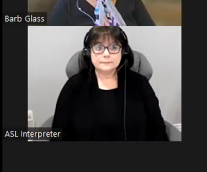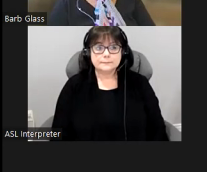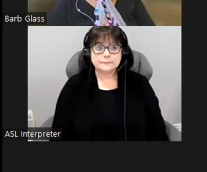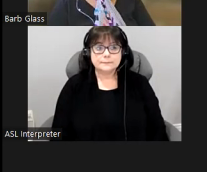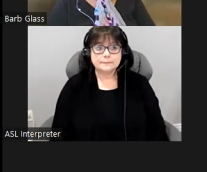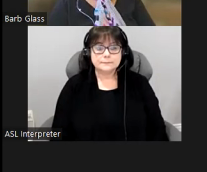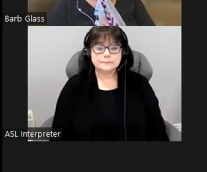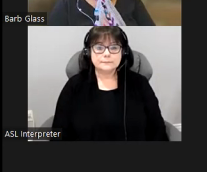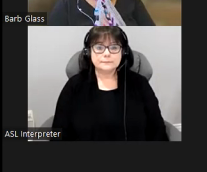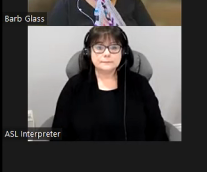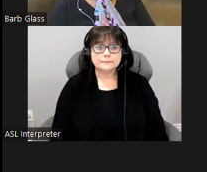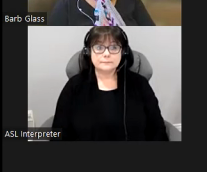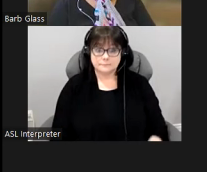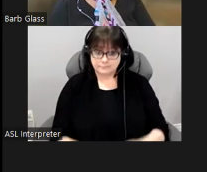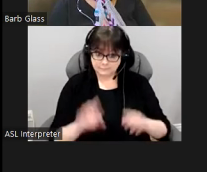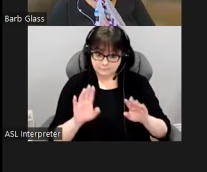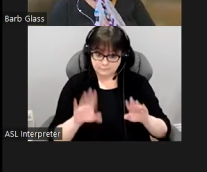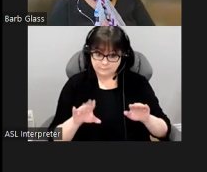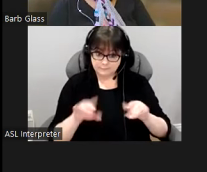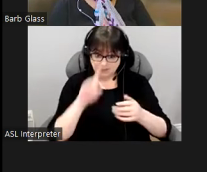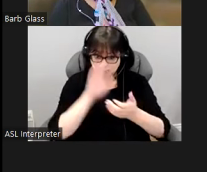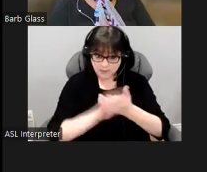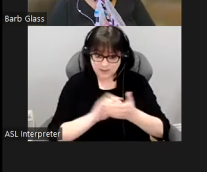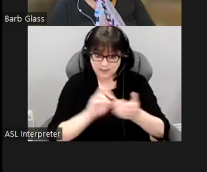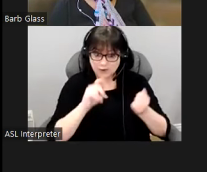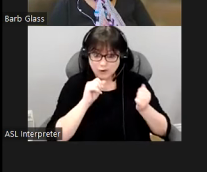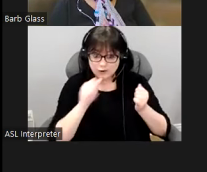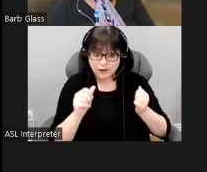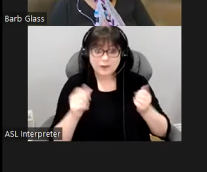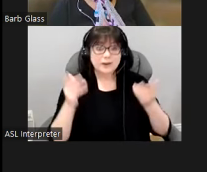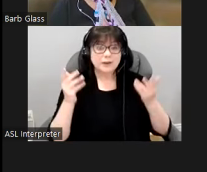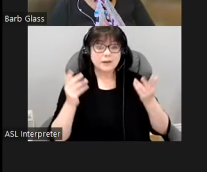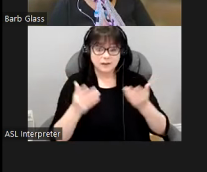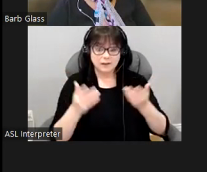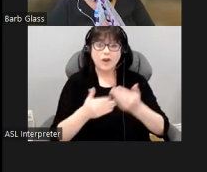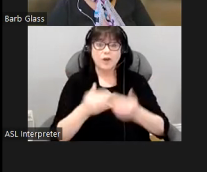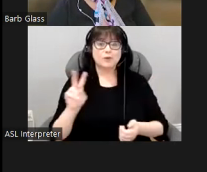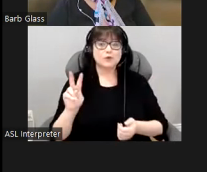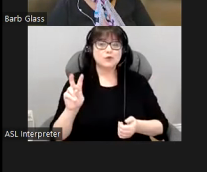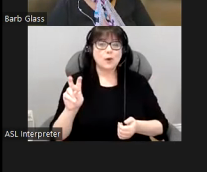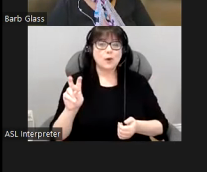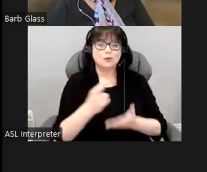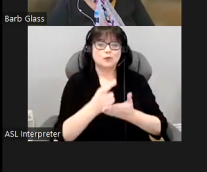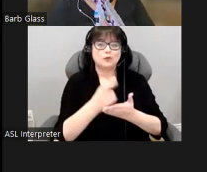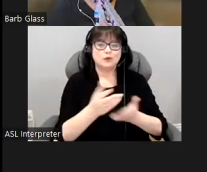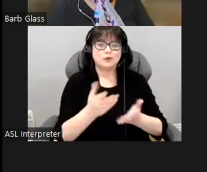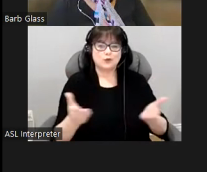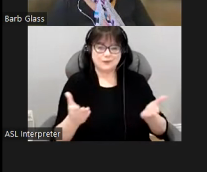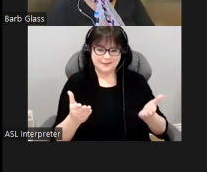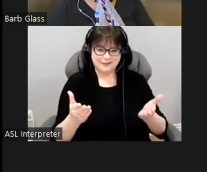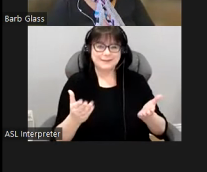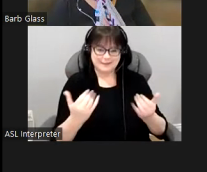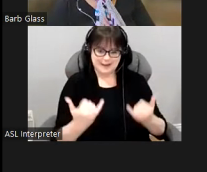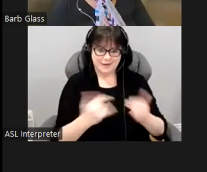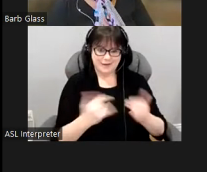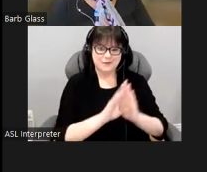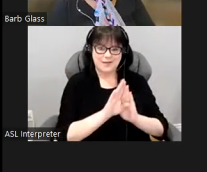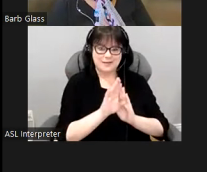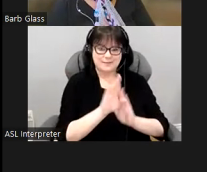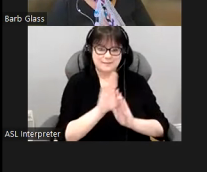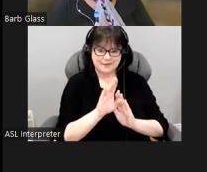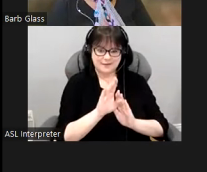So believe it or not, there are actually almost 200 resources currently being developed by the provincial support organizations. As